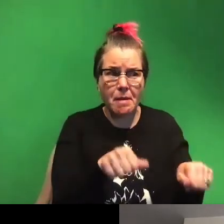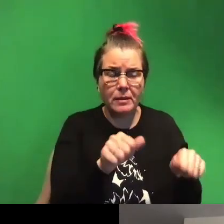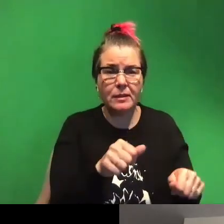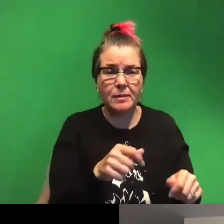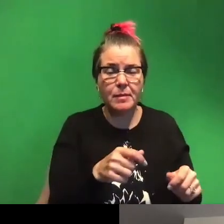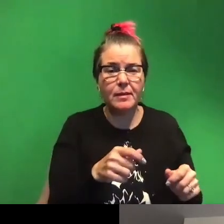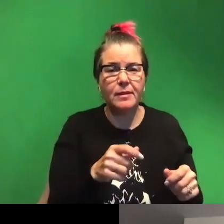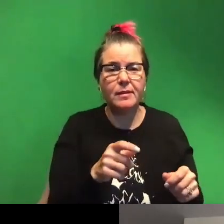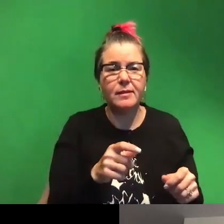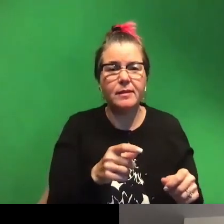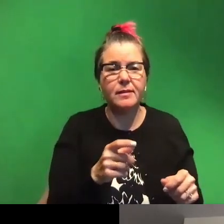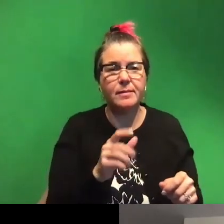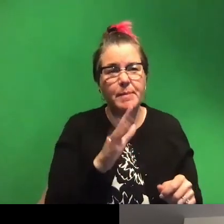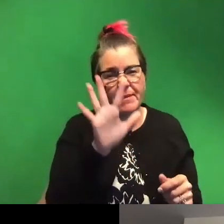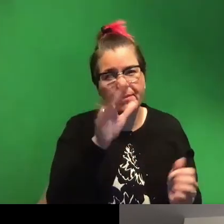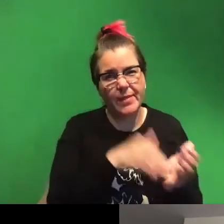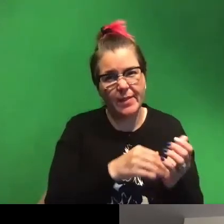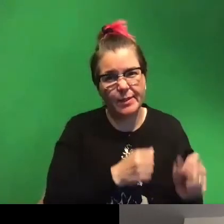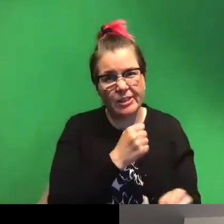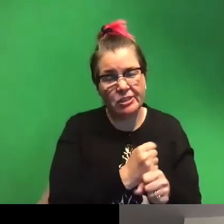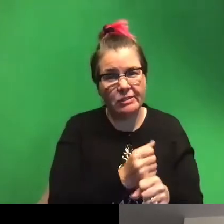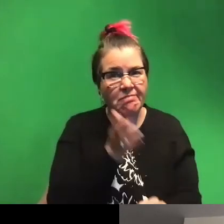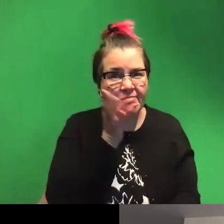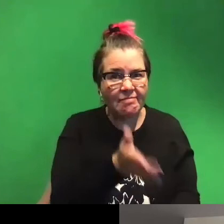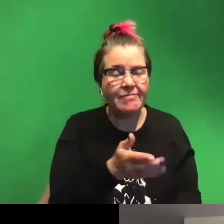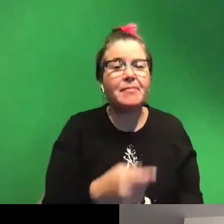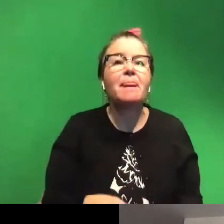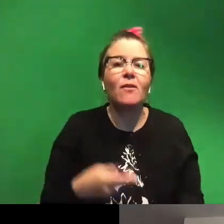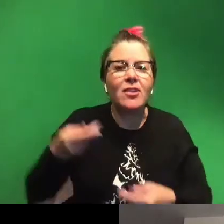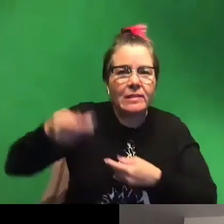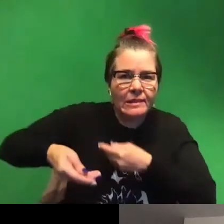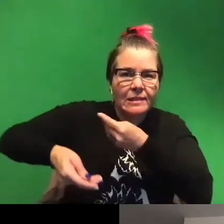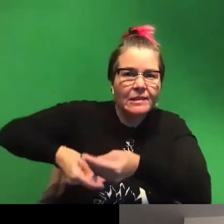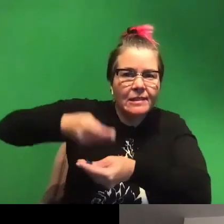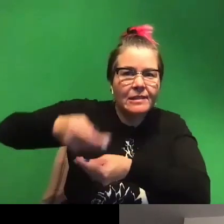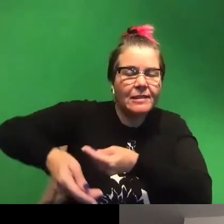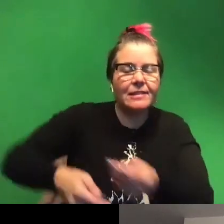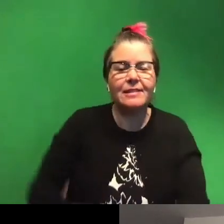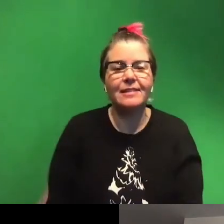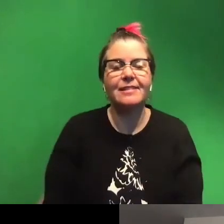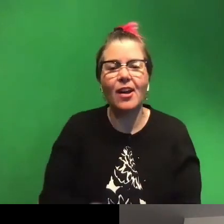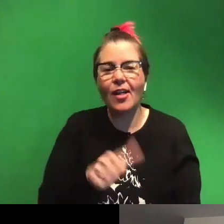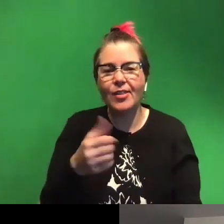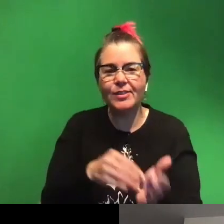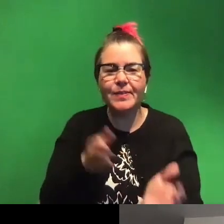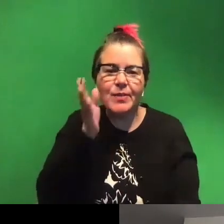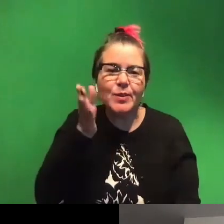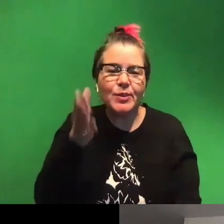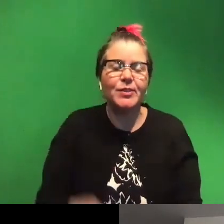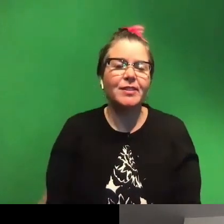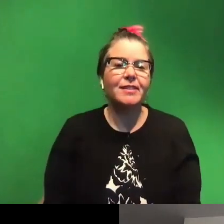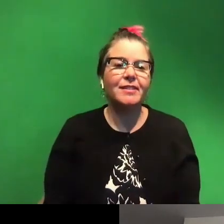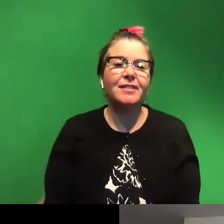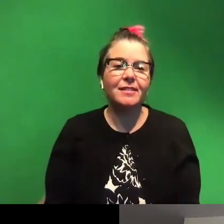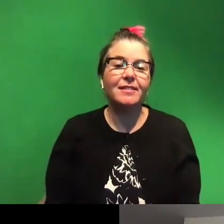to collide in like 5,000 years. So right. So you really have to pass it down to the next graduate student or whatever. Yeah. Eternally,